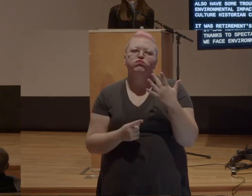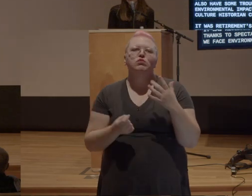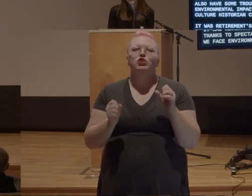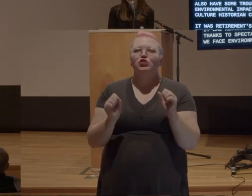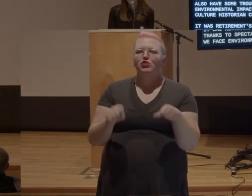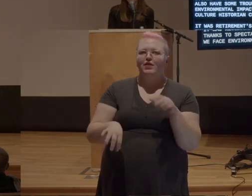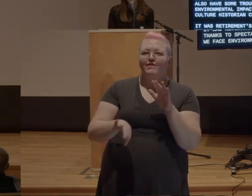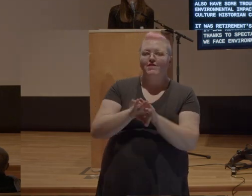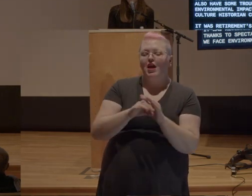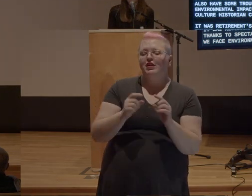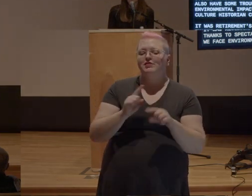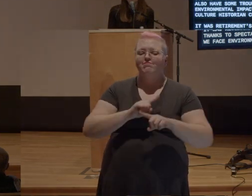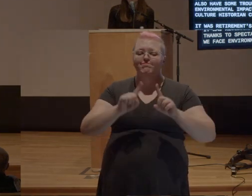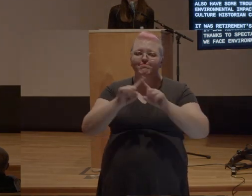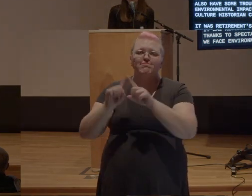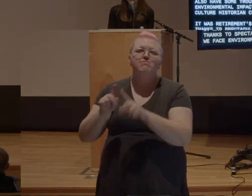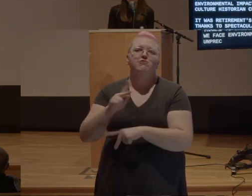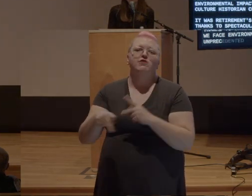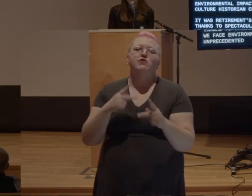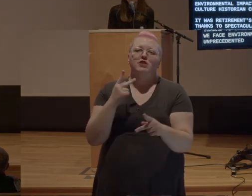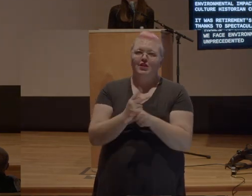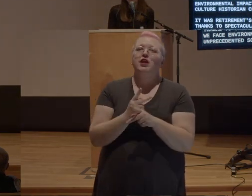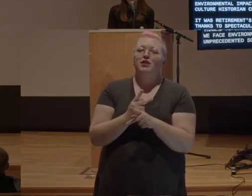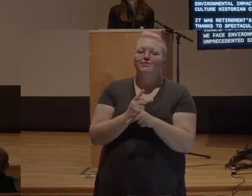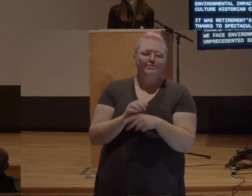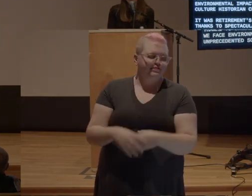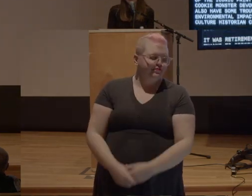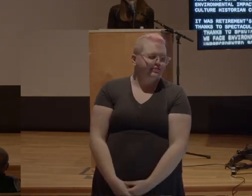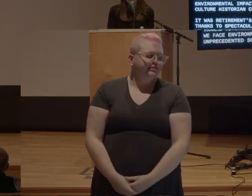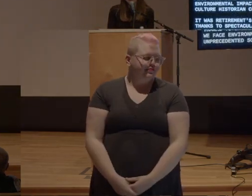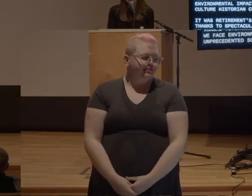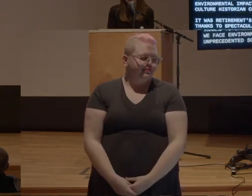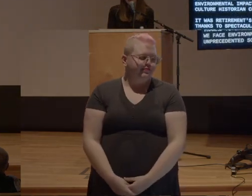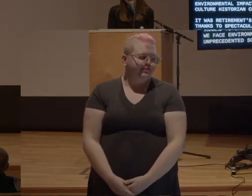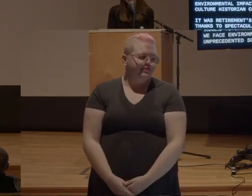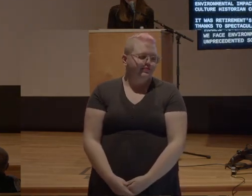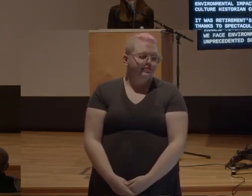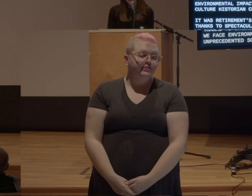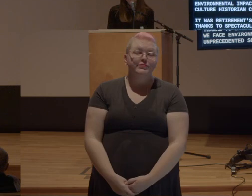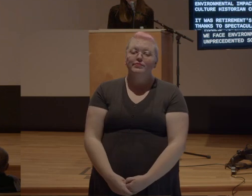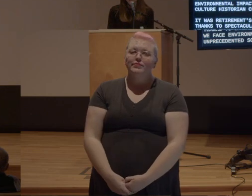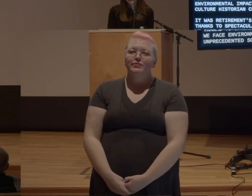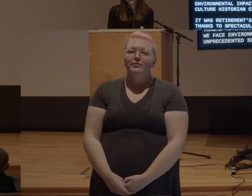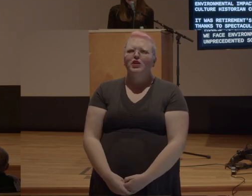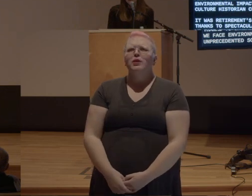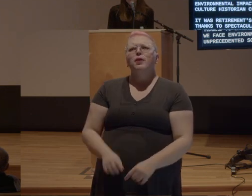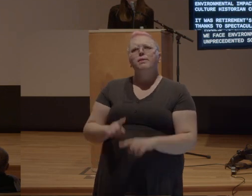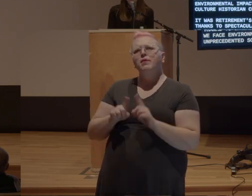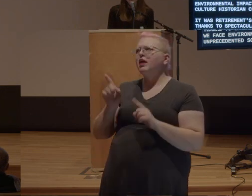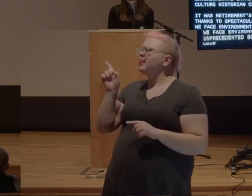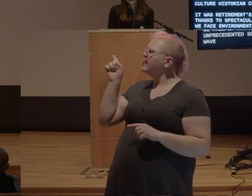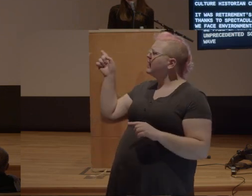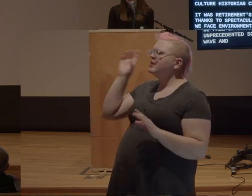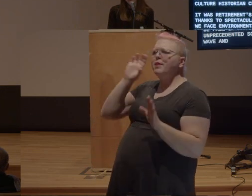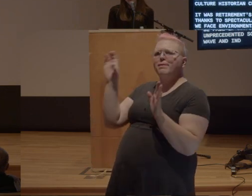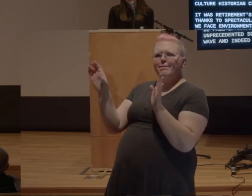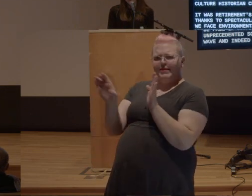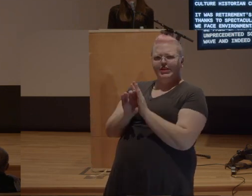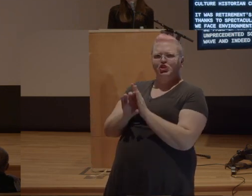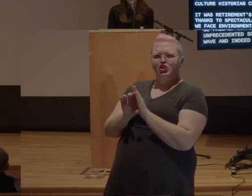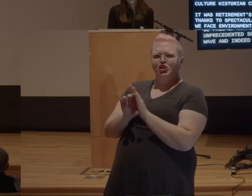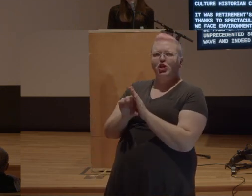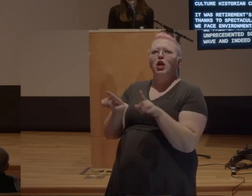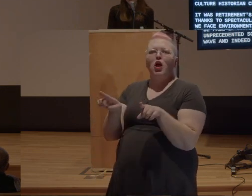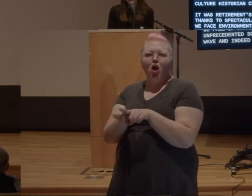and disasters on an unprecedented scale. However, how did the Great Wave, and indeed Japanese